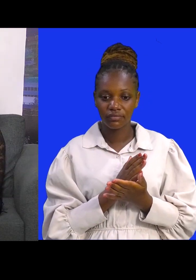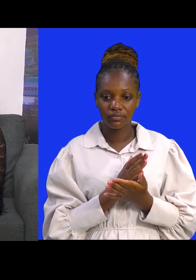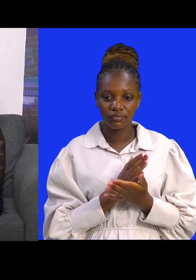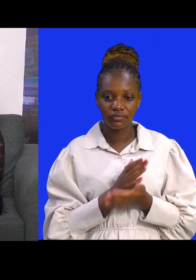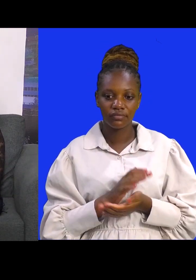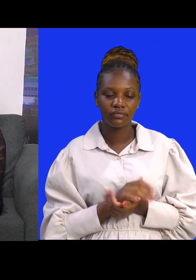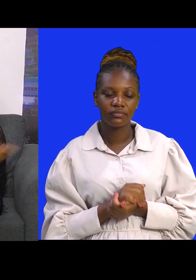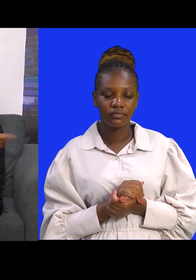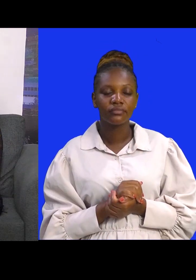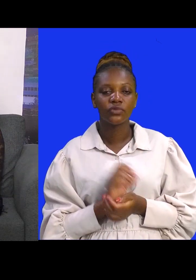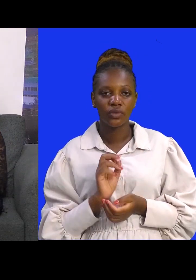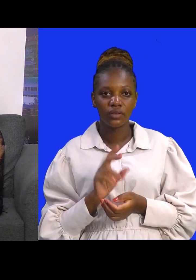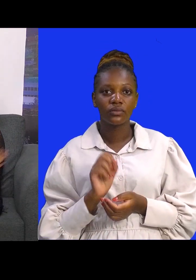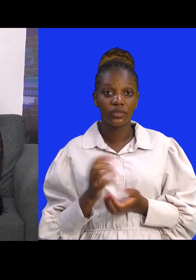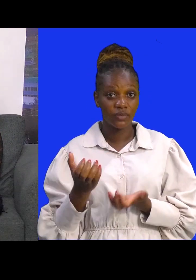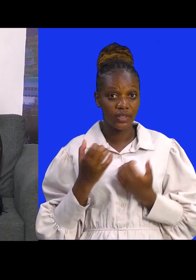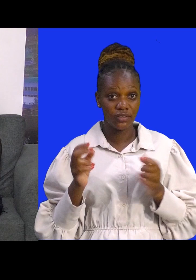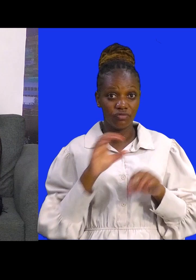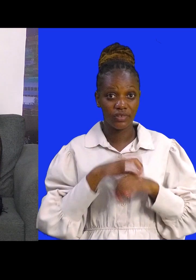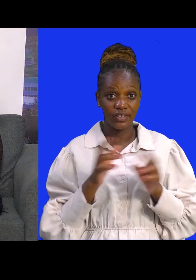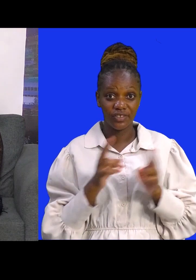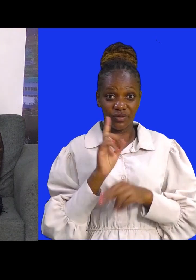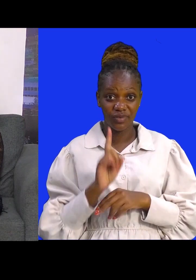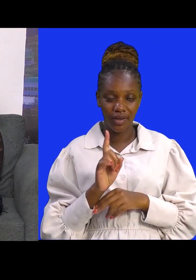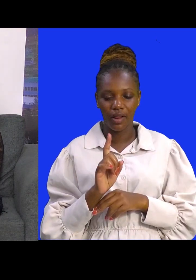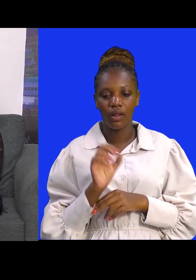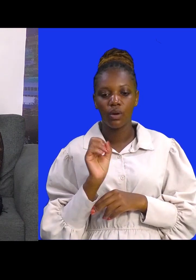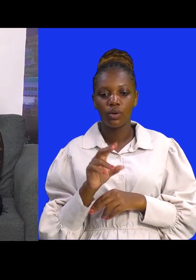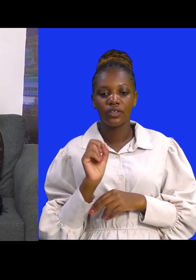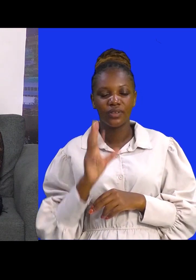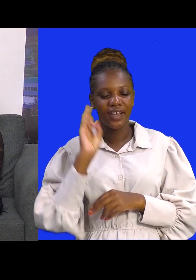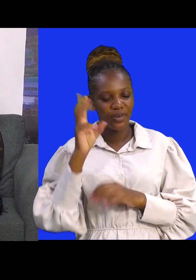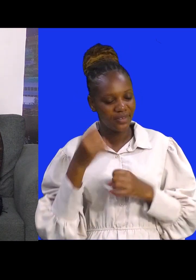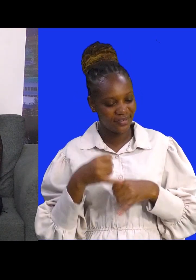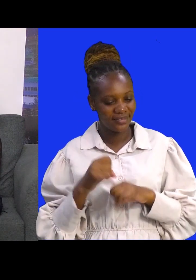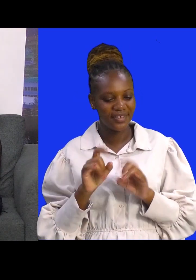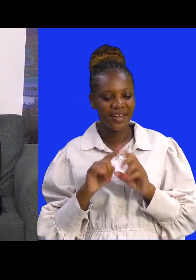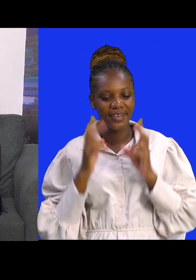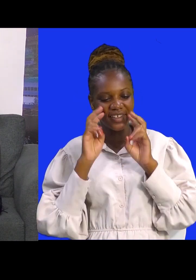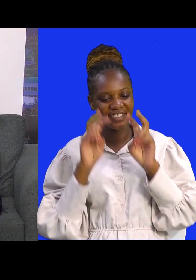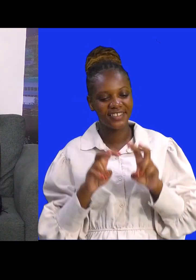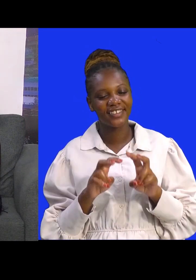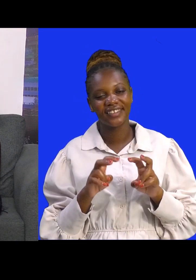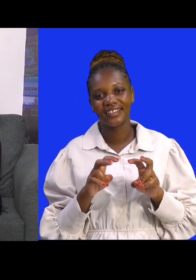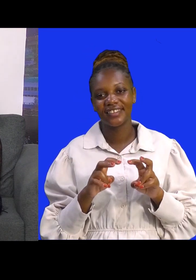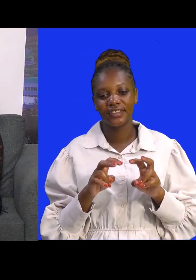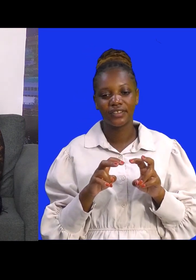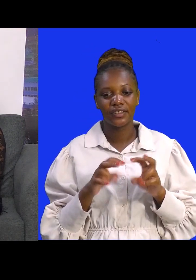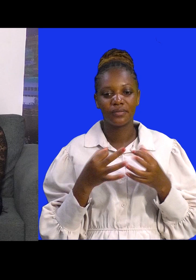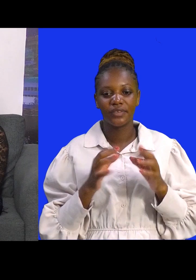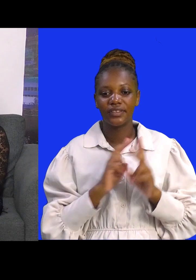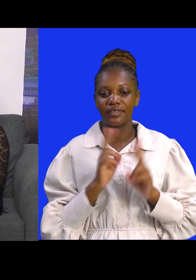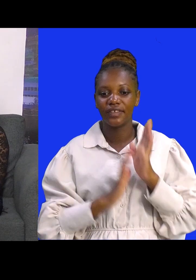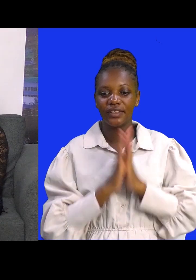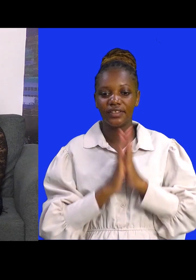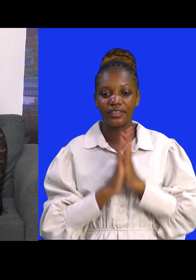so the idea is to get a short version. Yes, the idea is to get the shorter version. Boy. Oh, I can try. I'll try and see if I can start with the